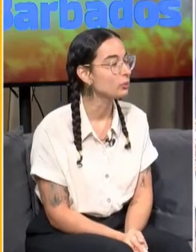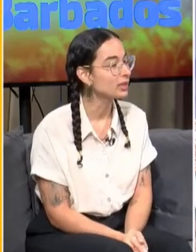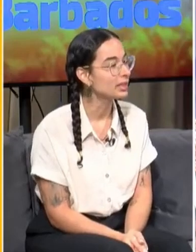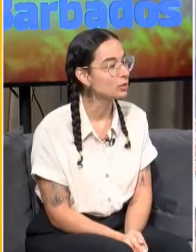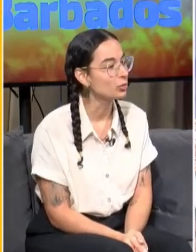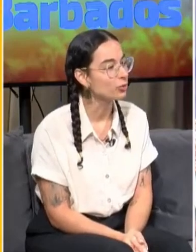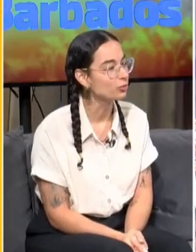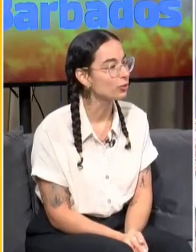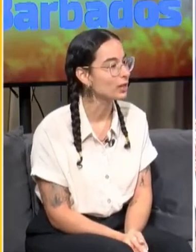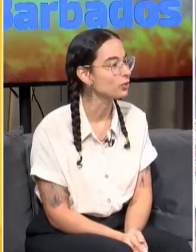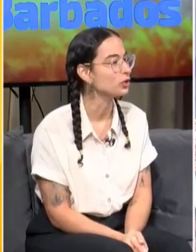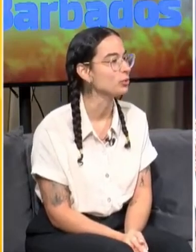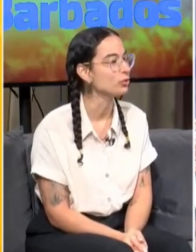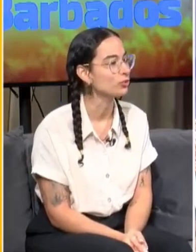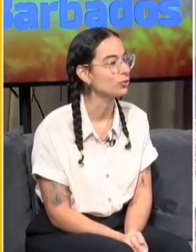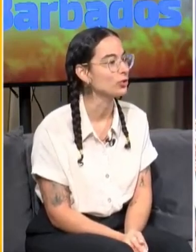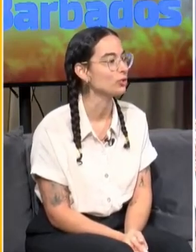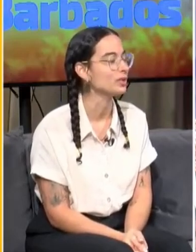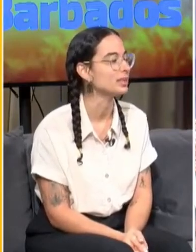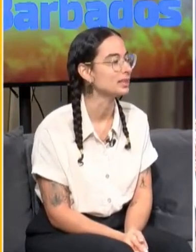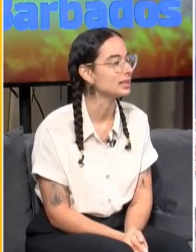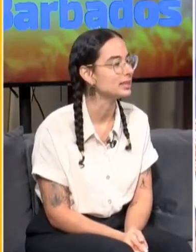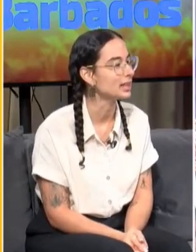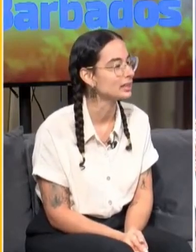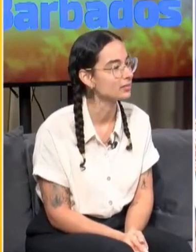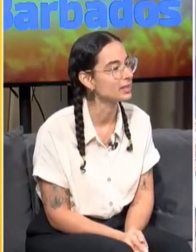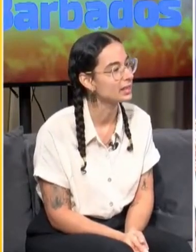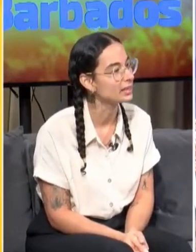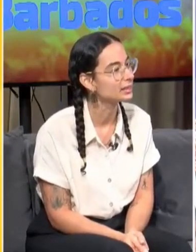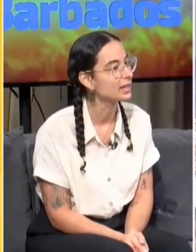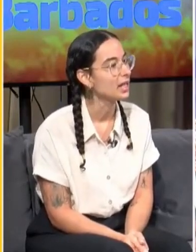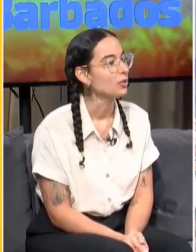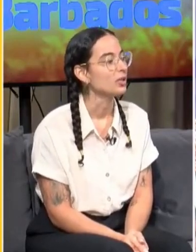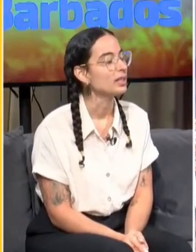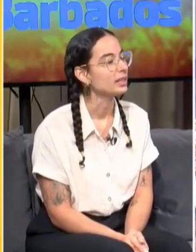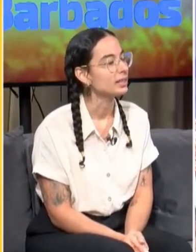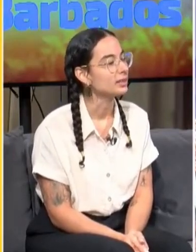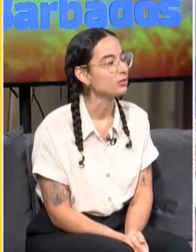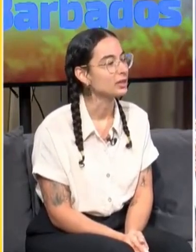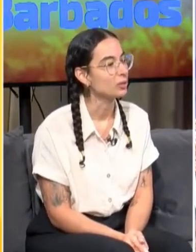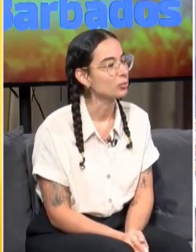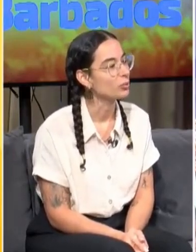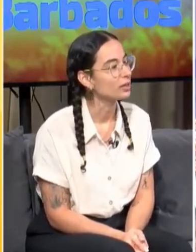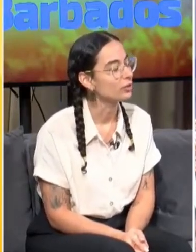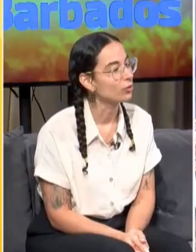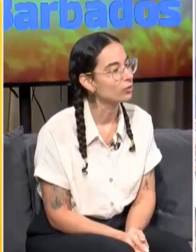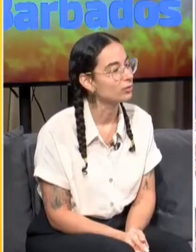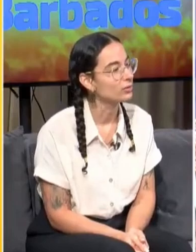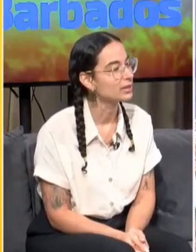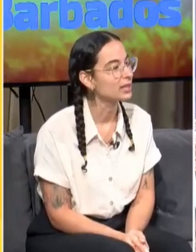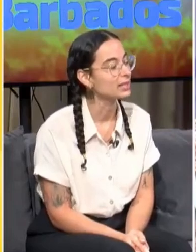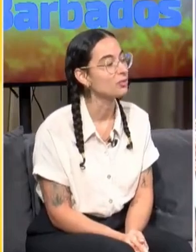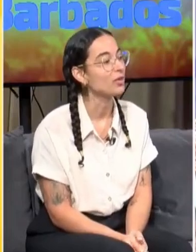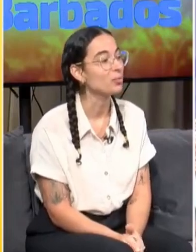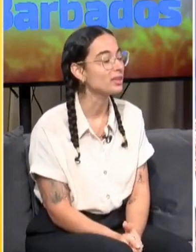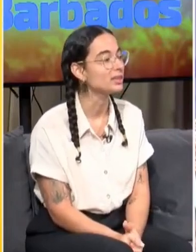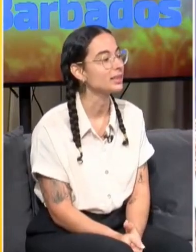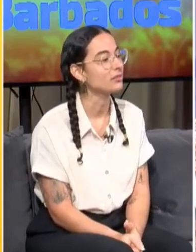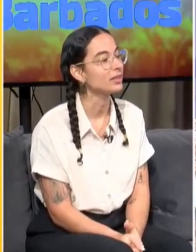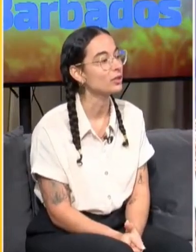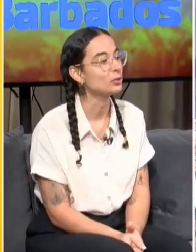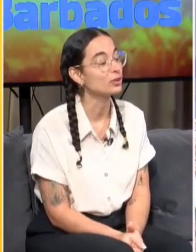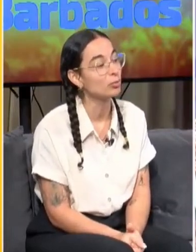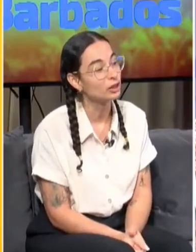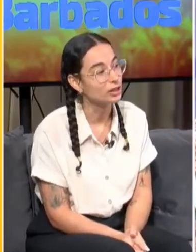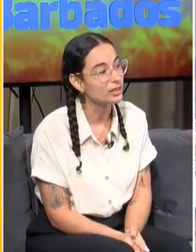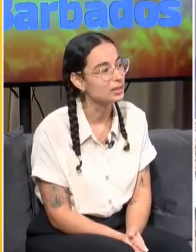so it really is a beautiful language. It's beautiful, to discuss these kinds of things because, for example, with, discussing with families and stuff,